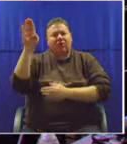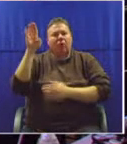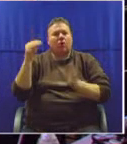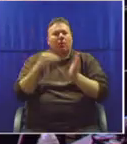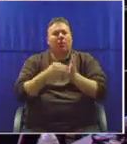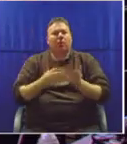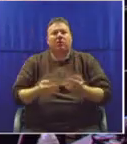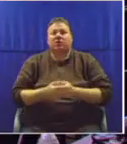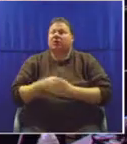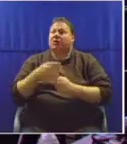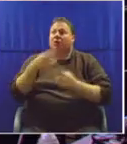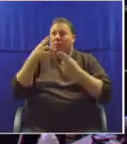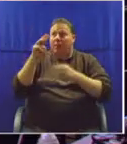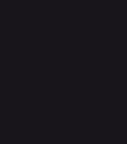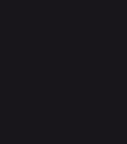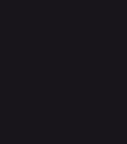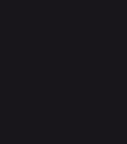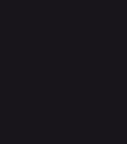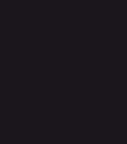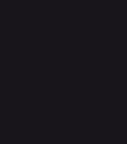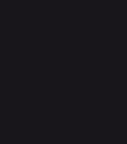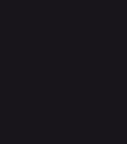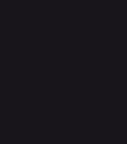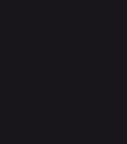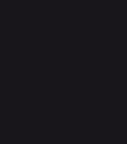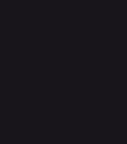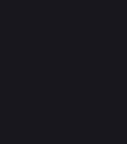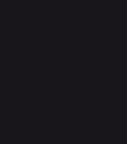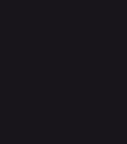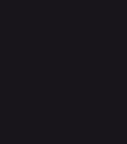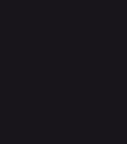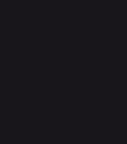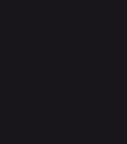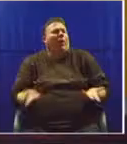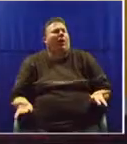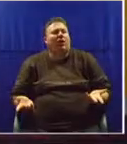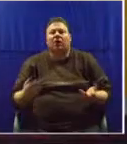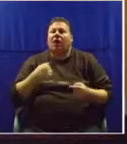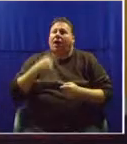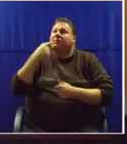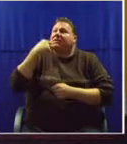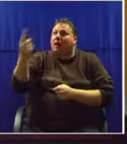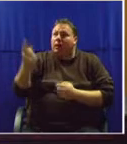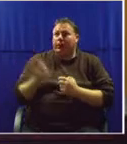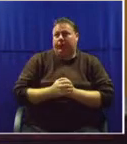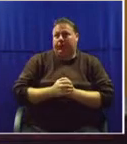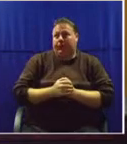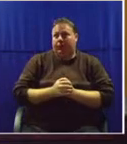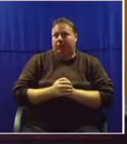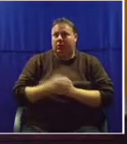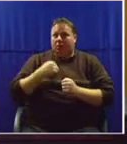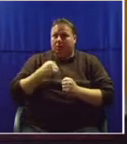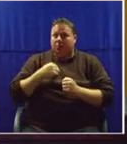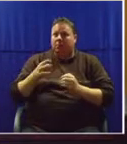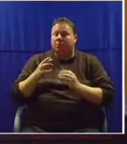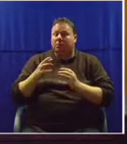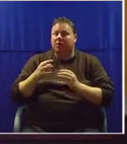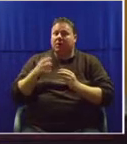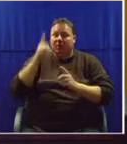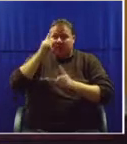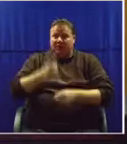I have warned you. On what now? I am saying to you, I have ruled